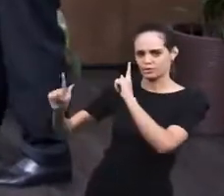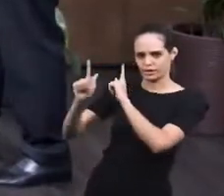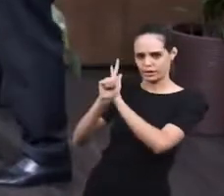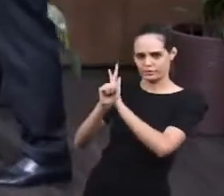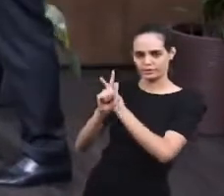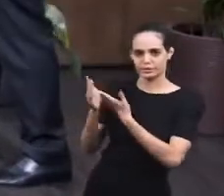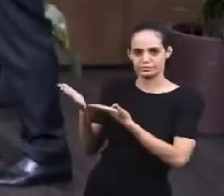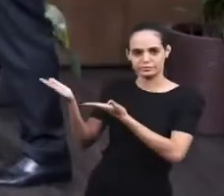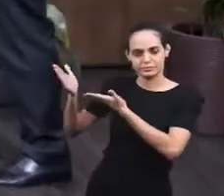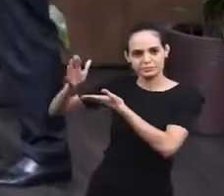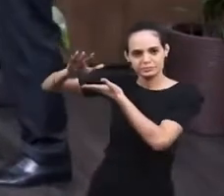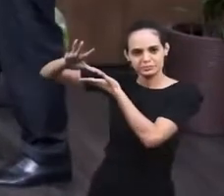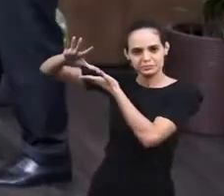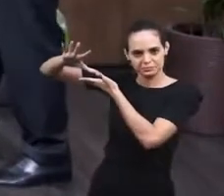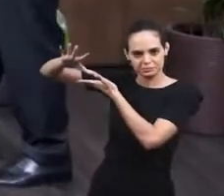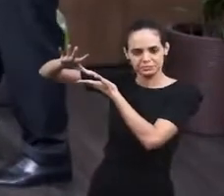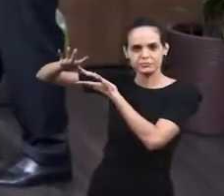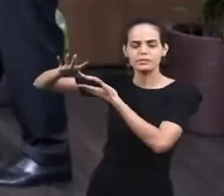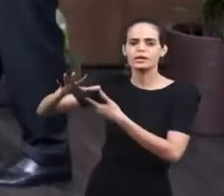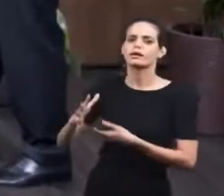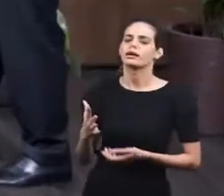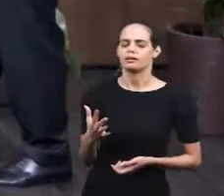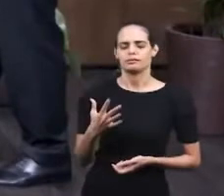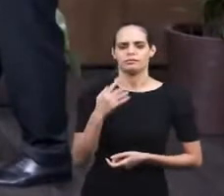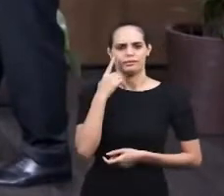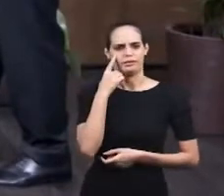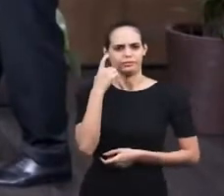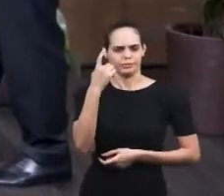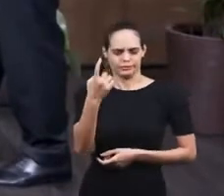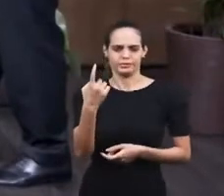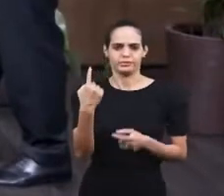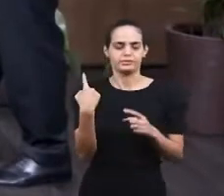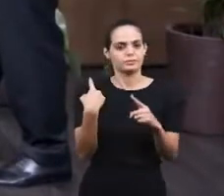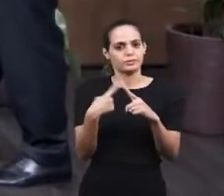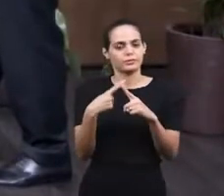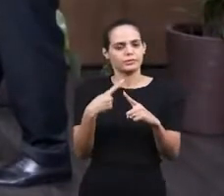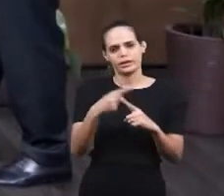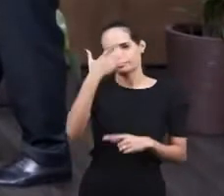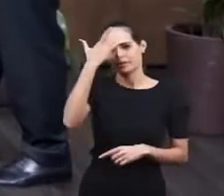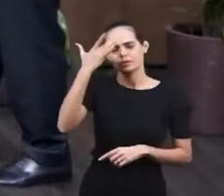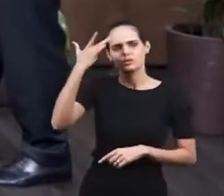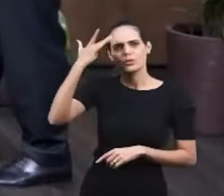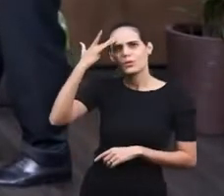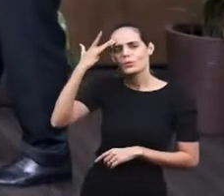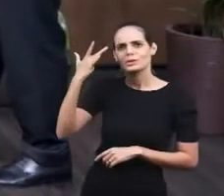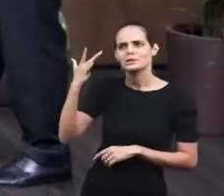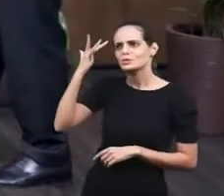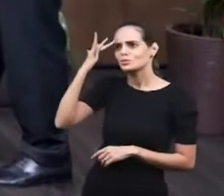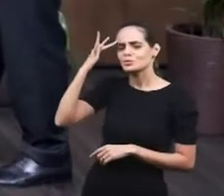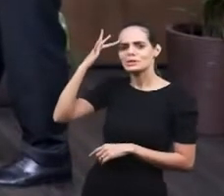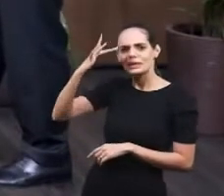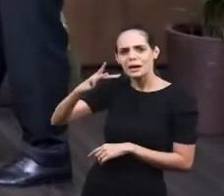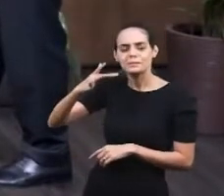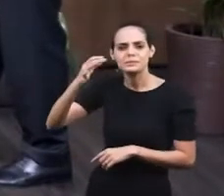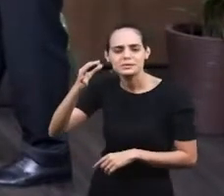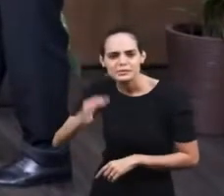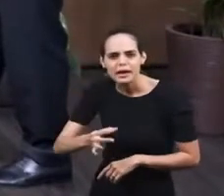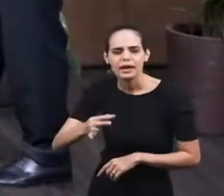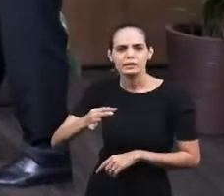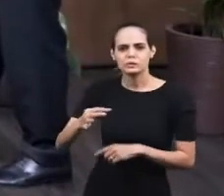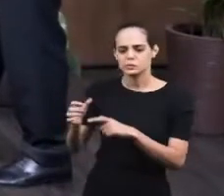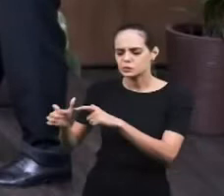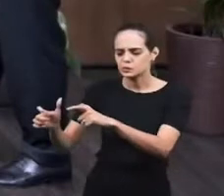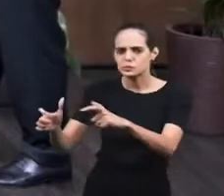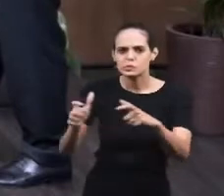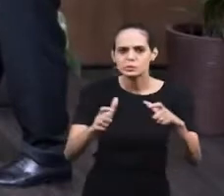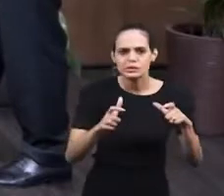a geographical reference. And this is very important, Sergio, this geographical question, because some people are not